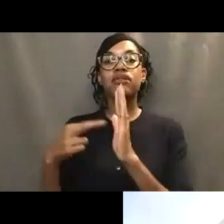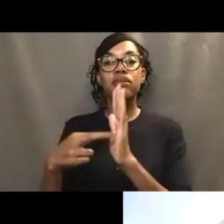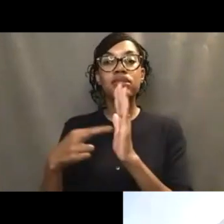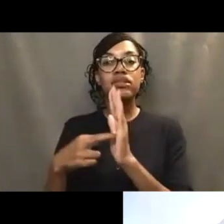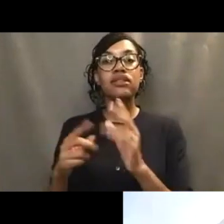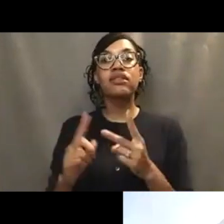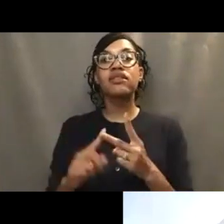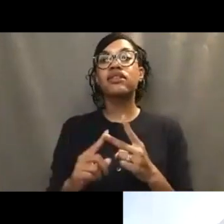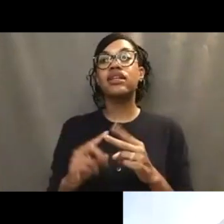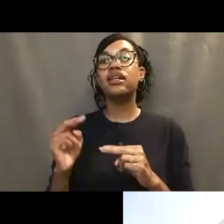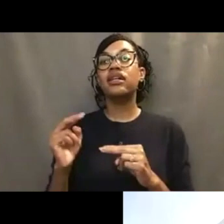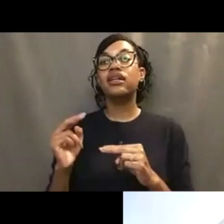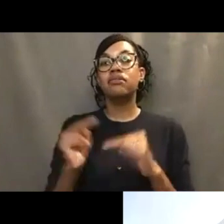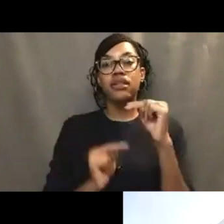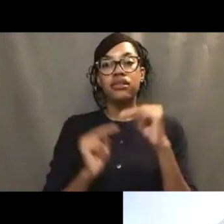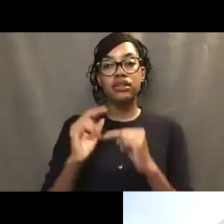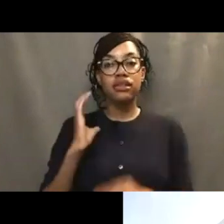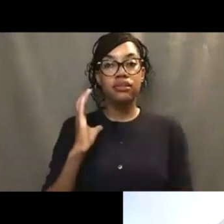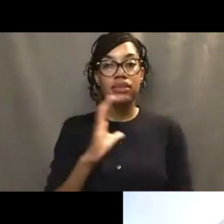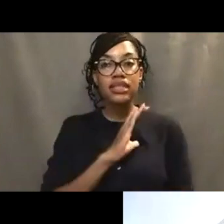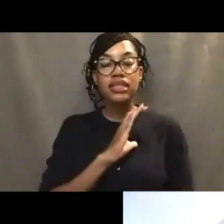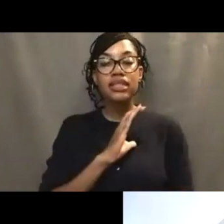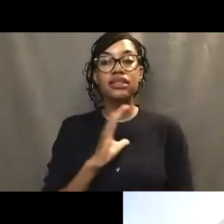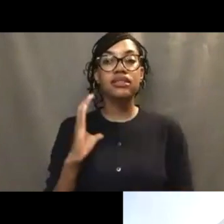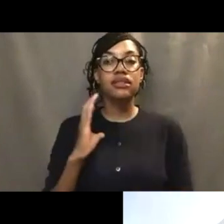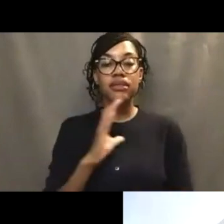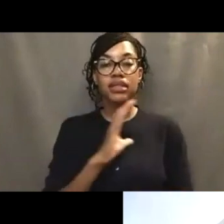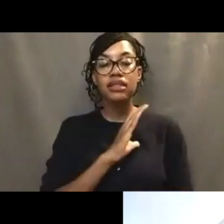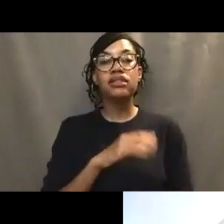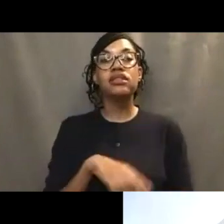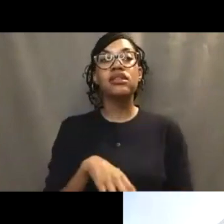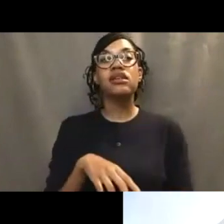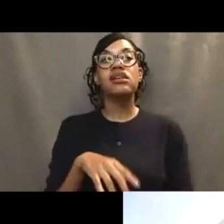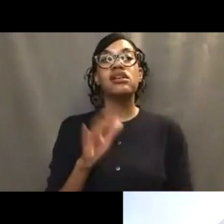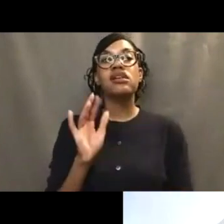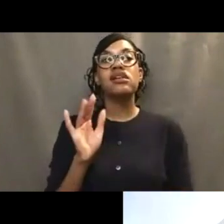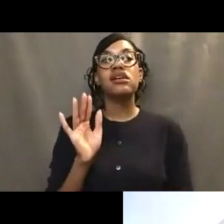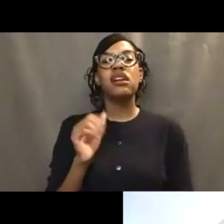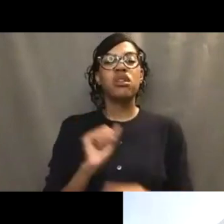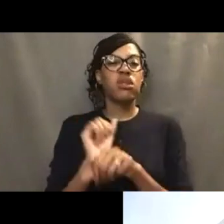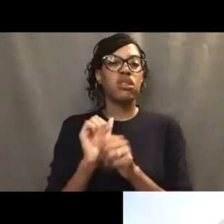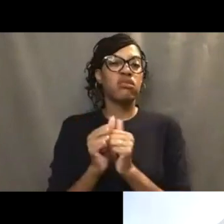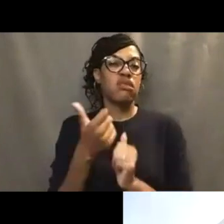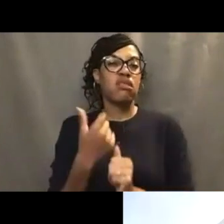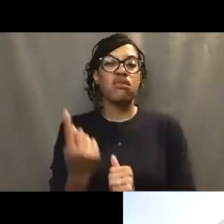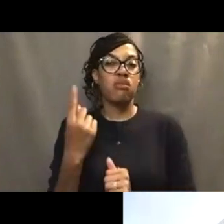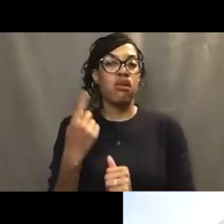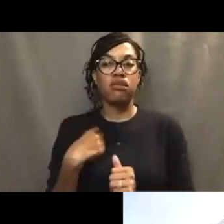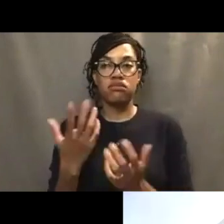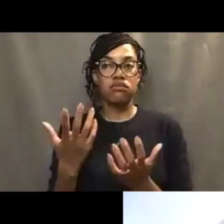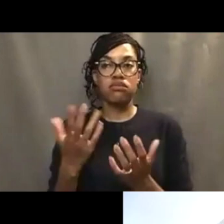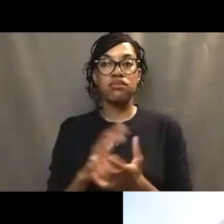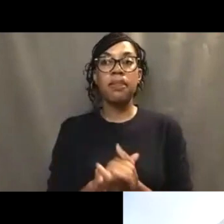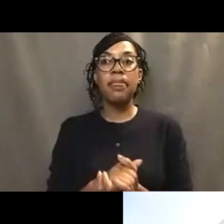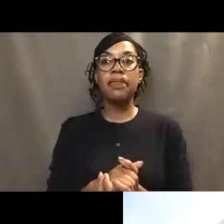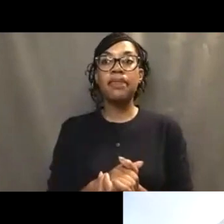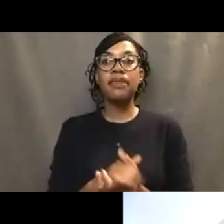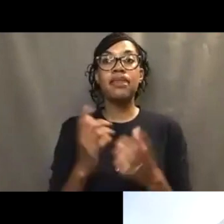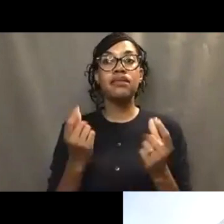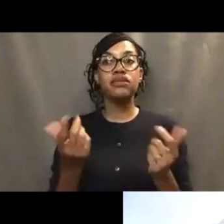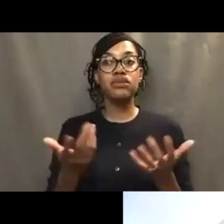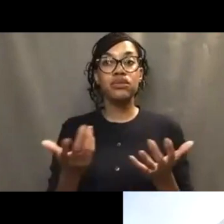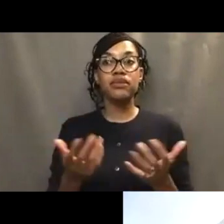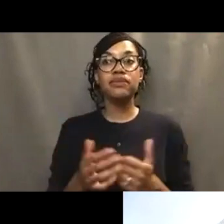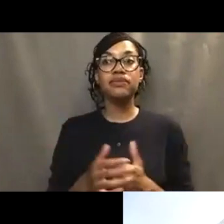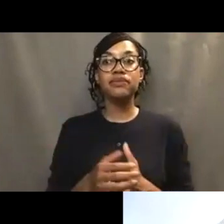committees, I work with members, I work with anybody. And we talk about, what is your concern?